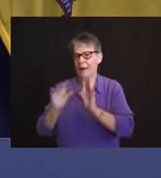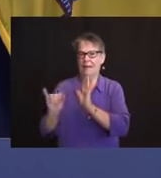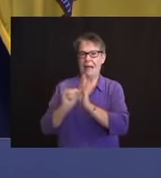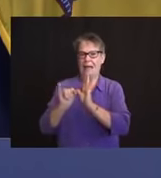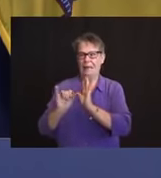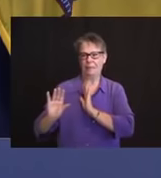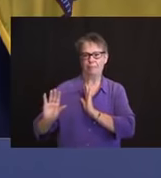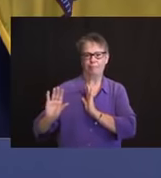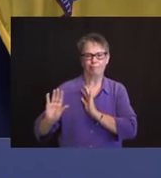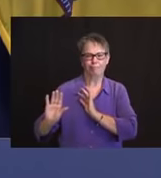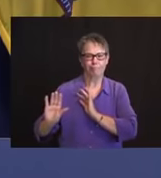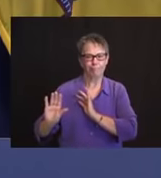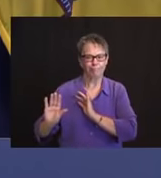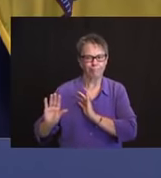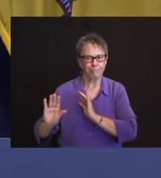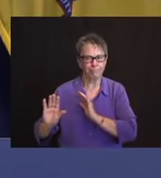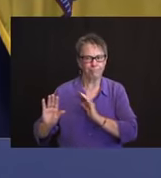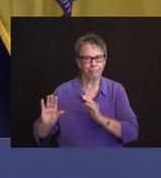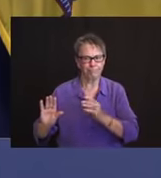Ms. Persicelli to my right will